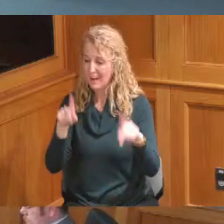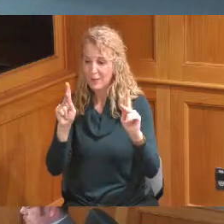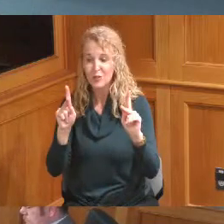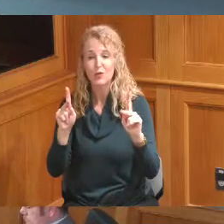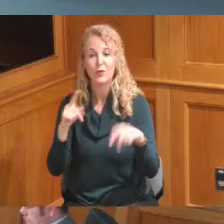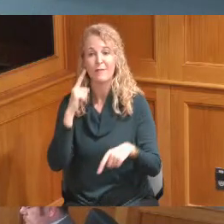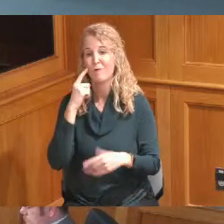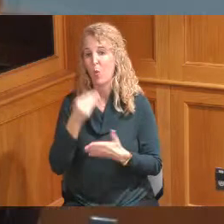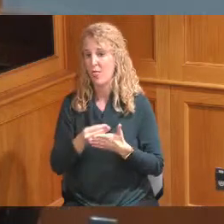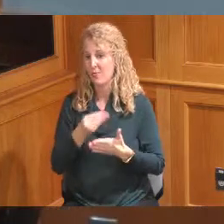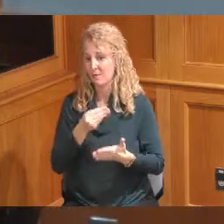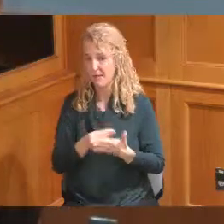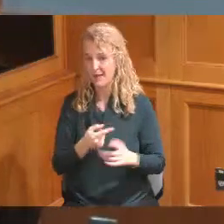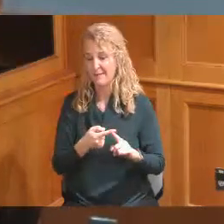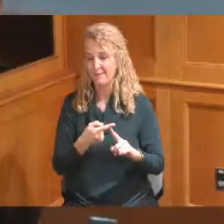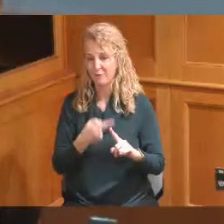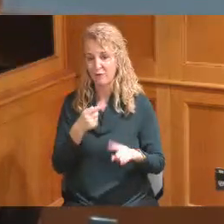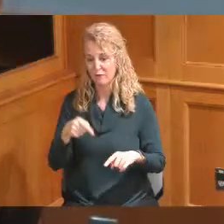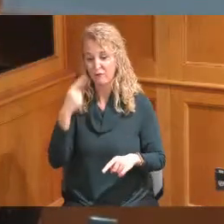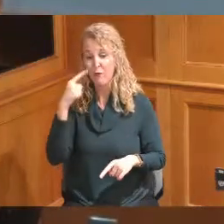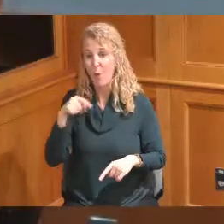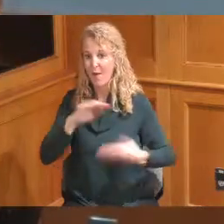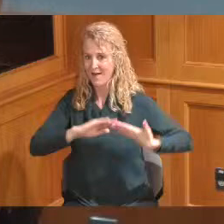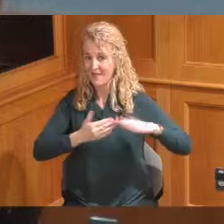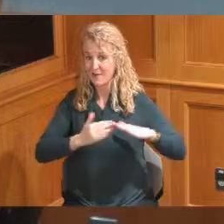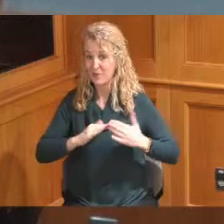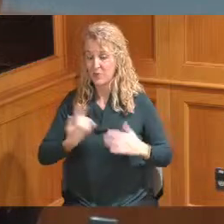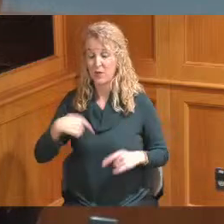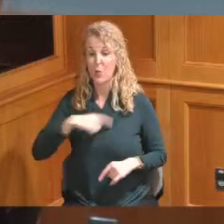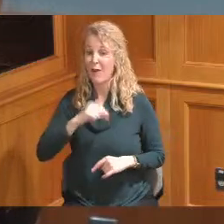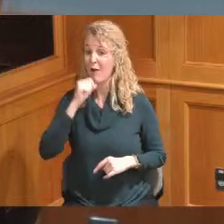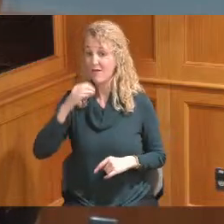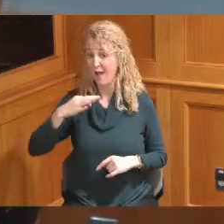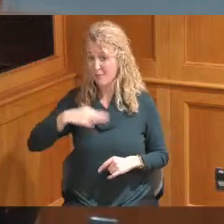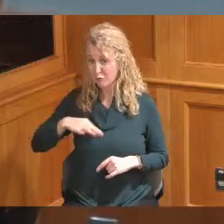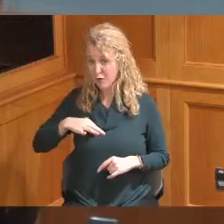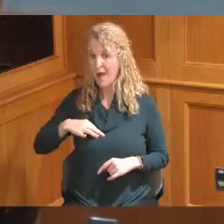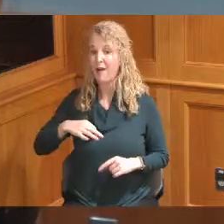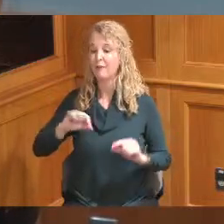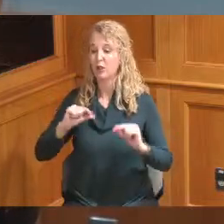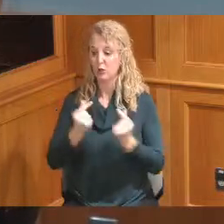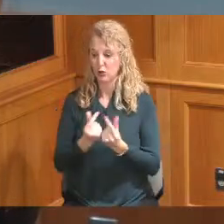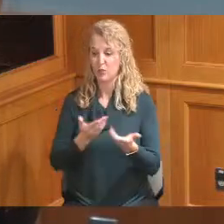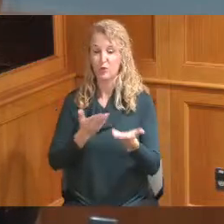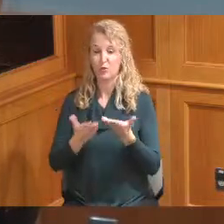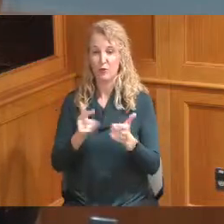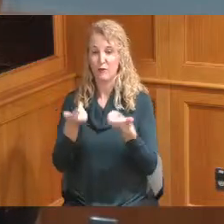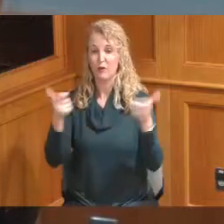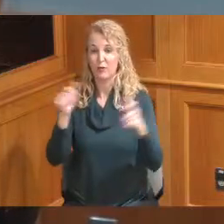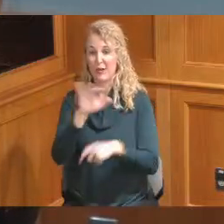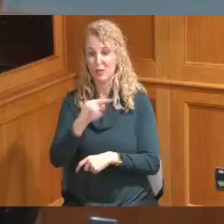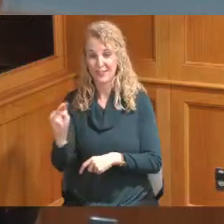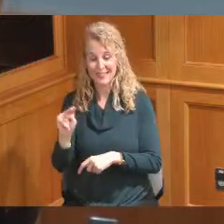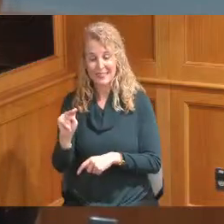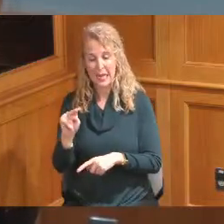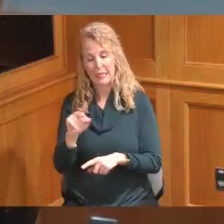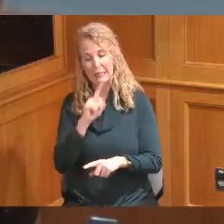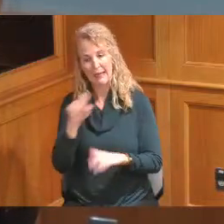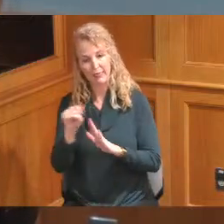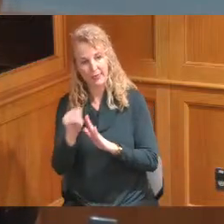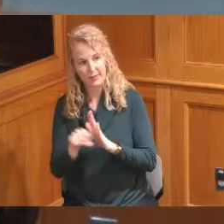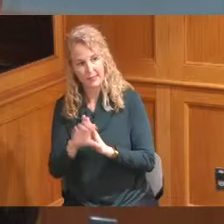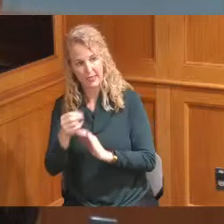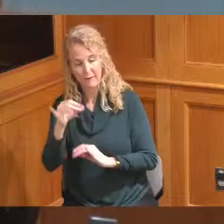and for this funding in the community. Prevention First is a nonprofit serving the greater Cincinnati region plus the state of Ohio,